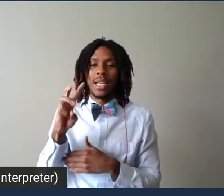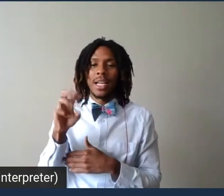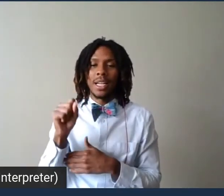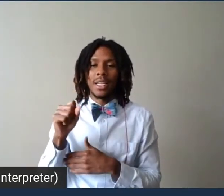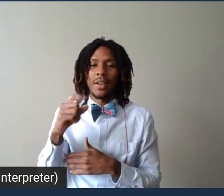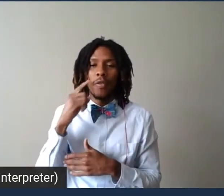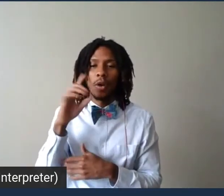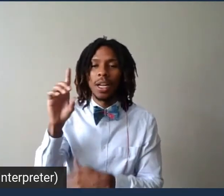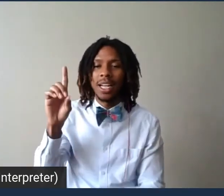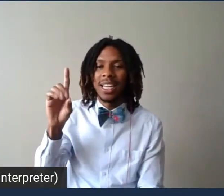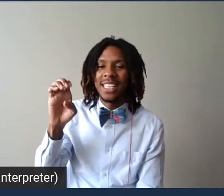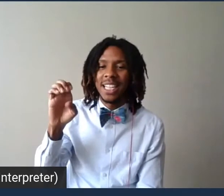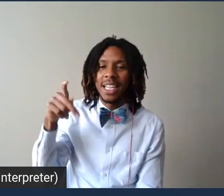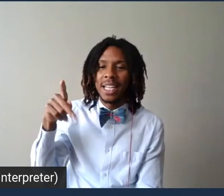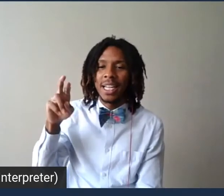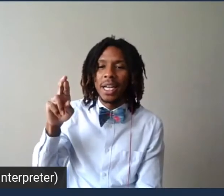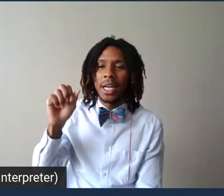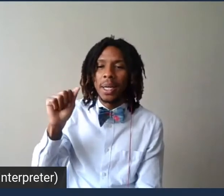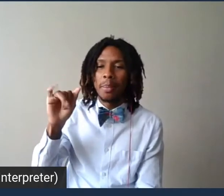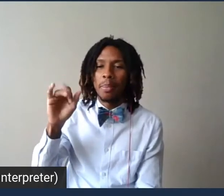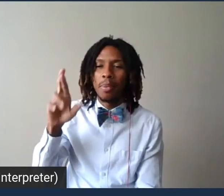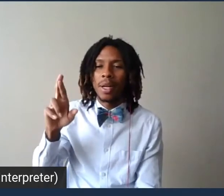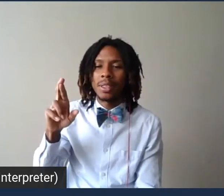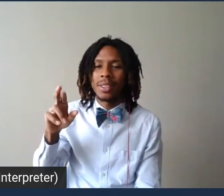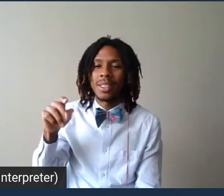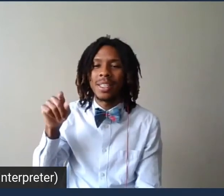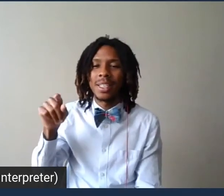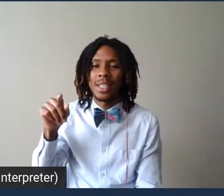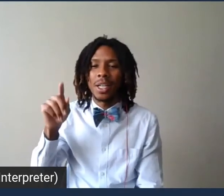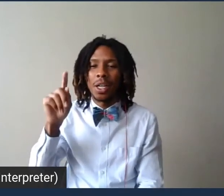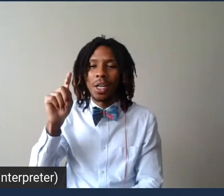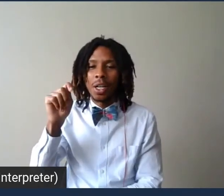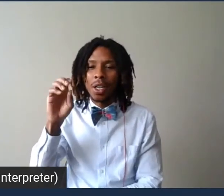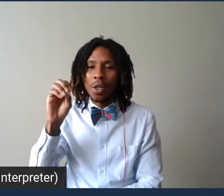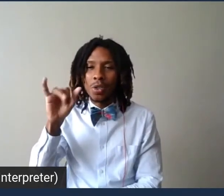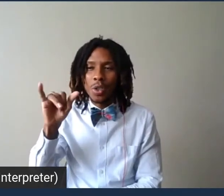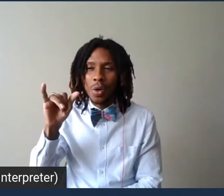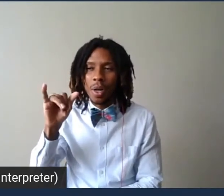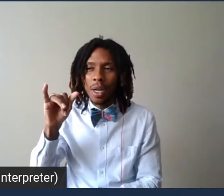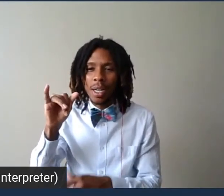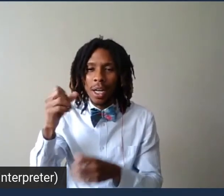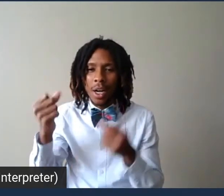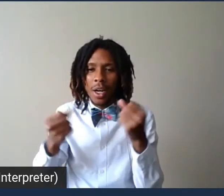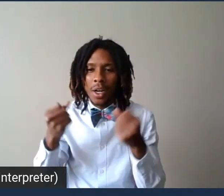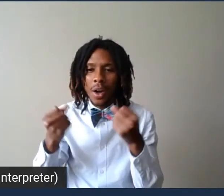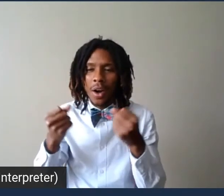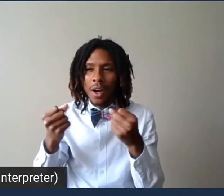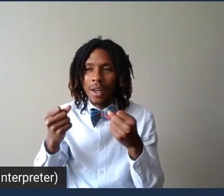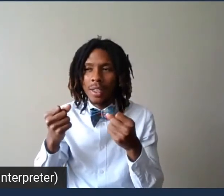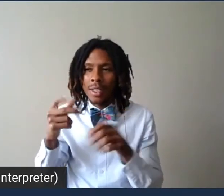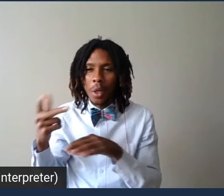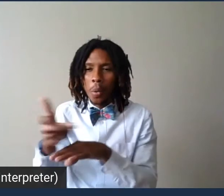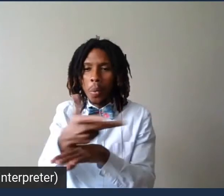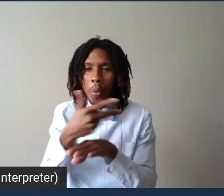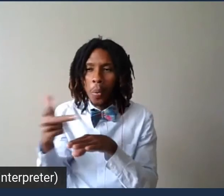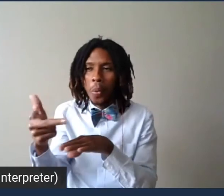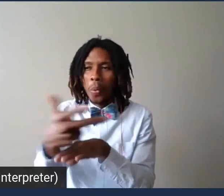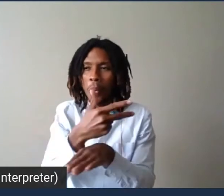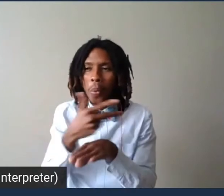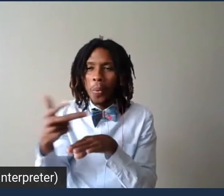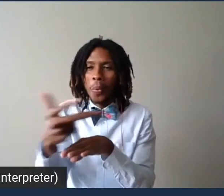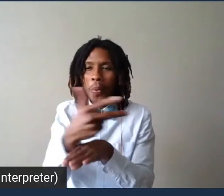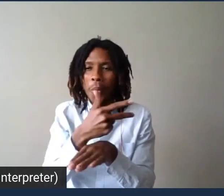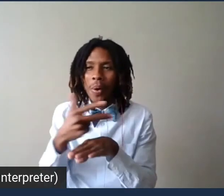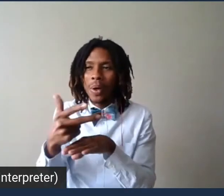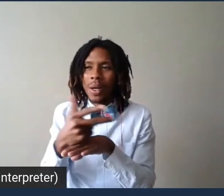Deep Racer, right? The little toy car that drives itself around the track, and you can